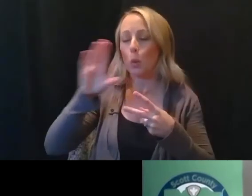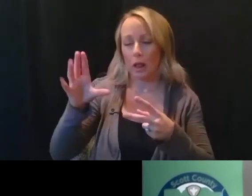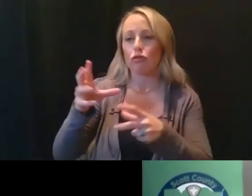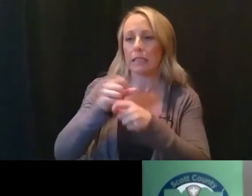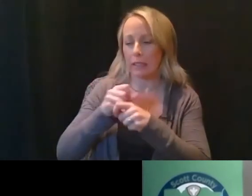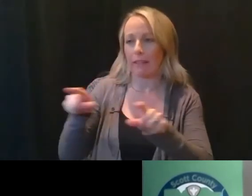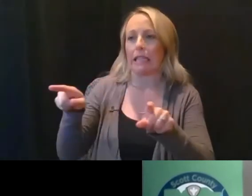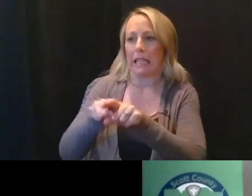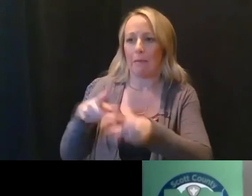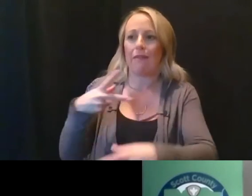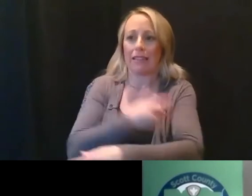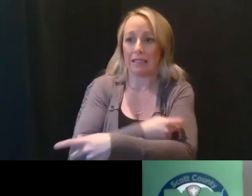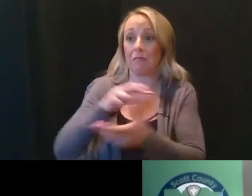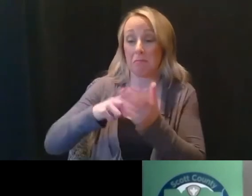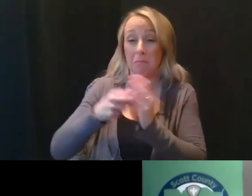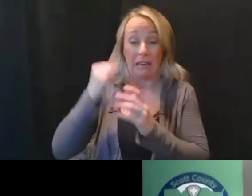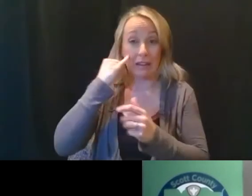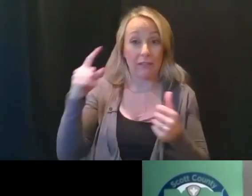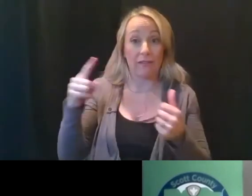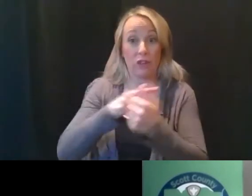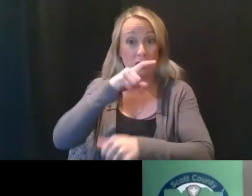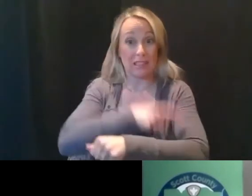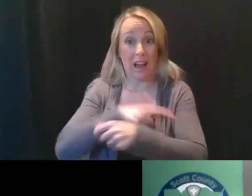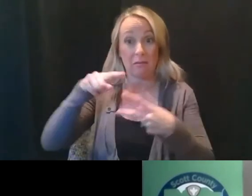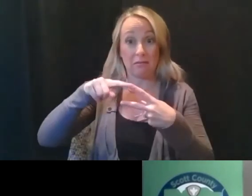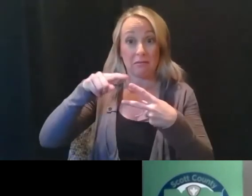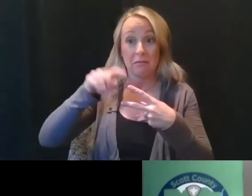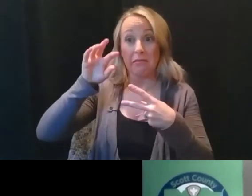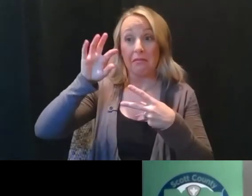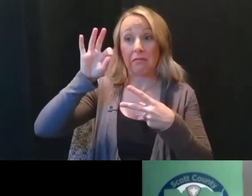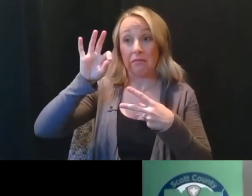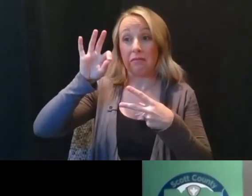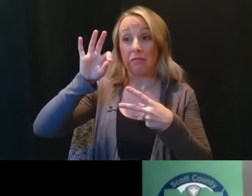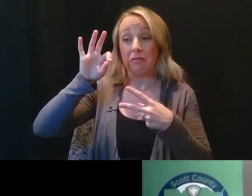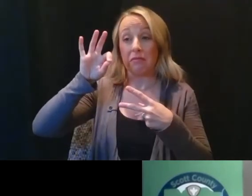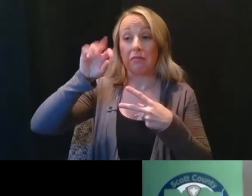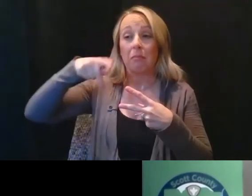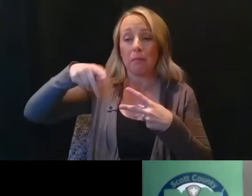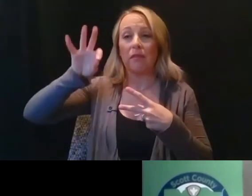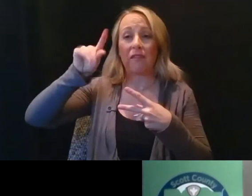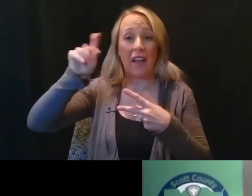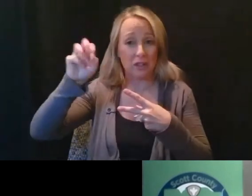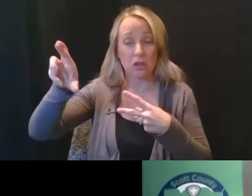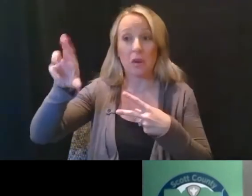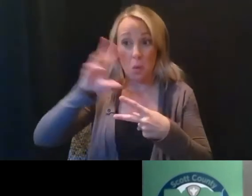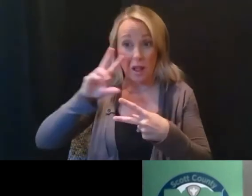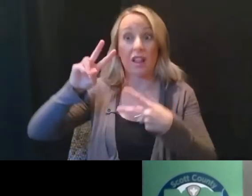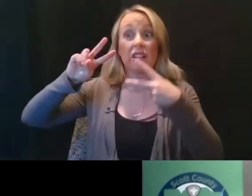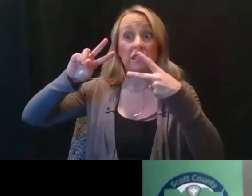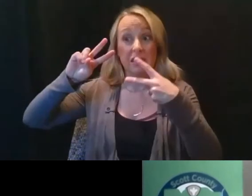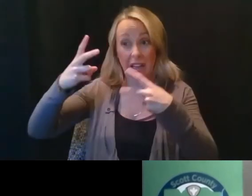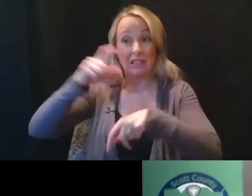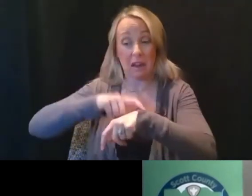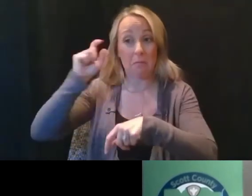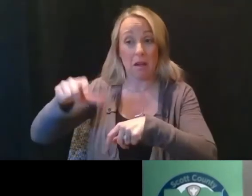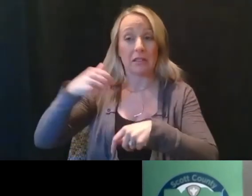vaccine for your second dose that you received for your first dose. The types, the brands cannot be mixed.